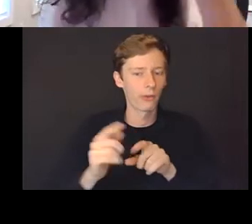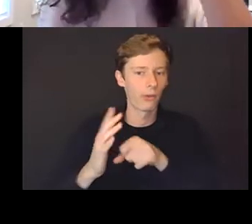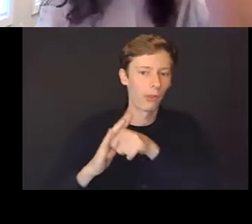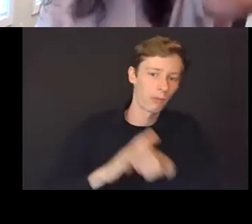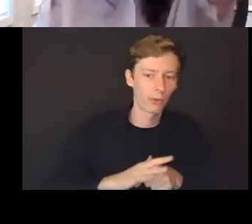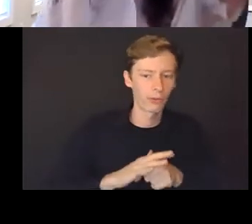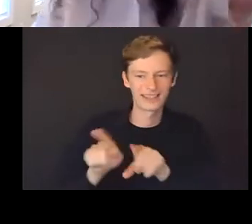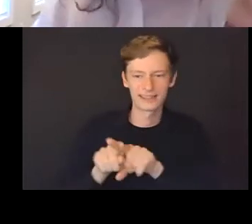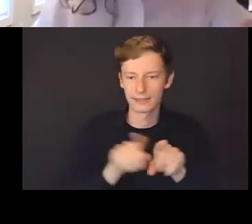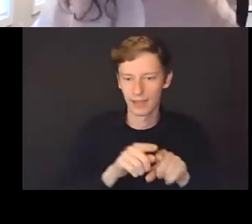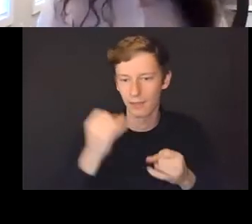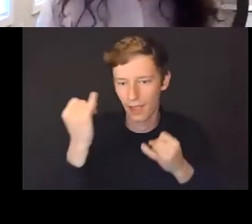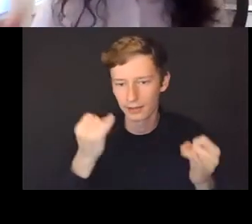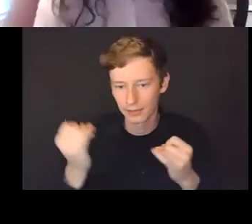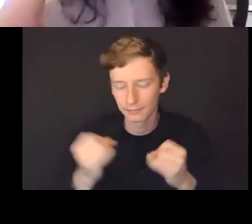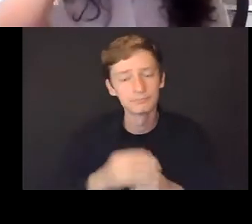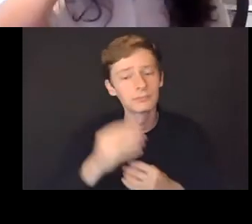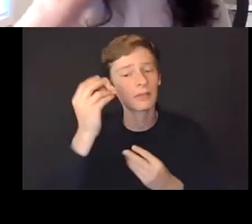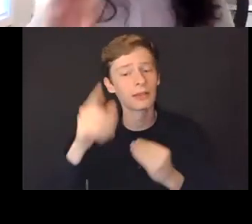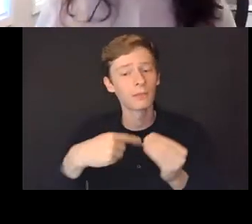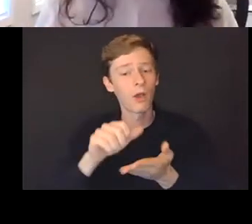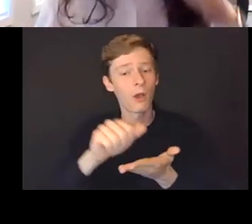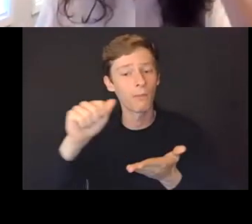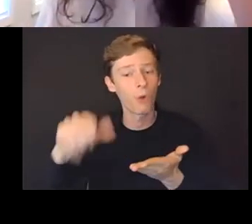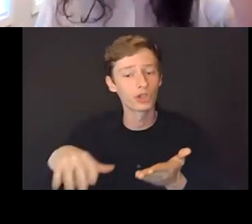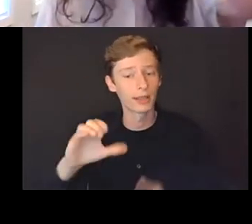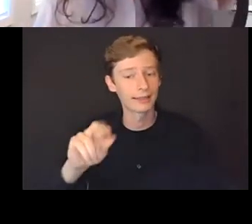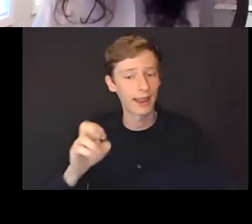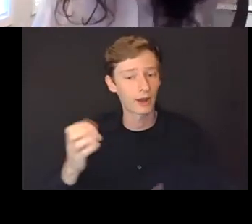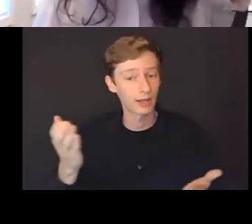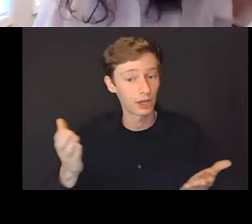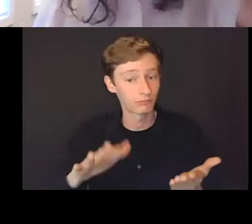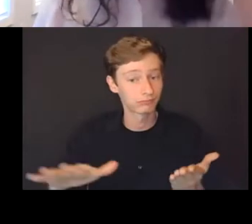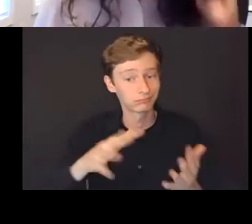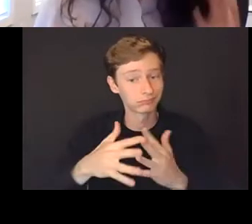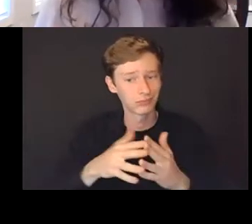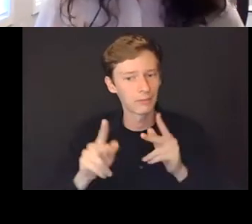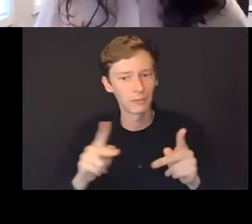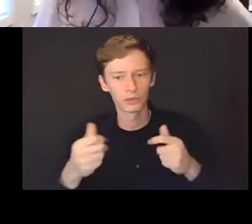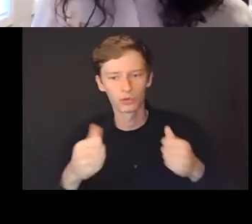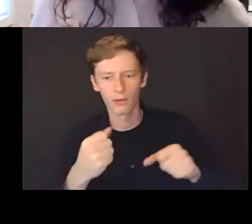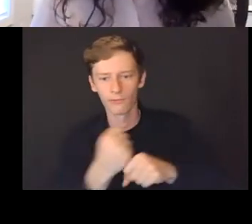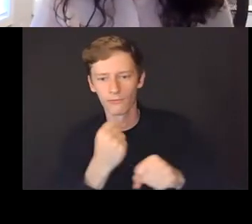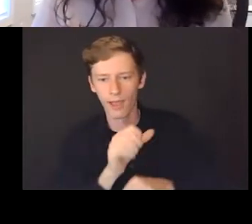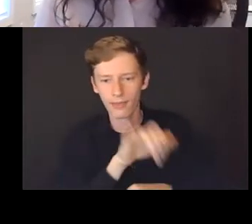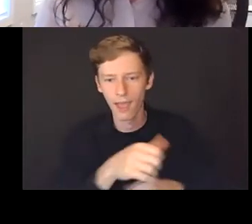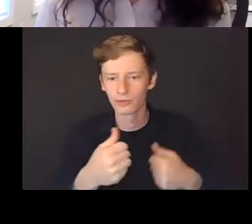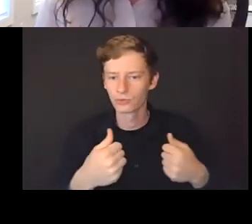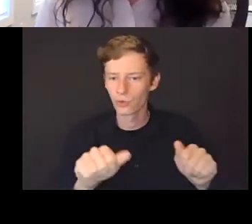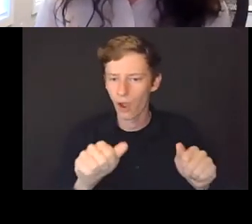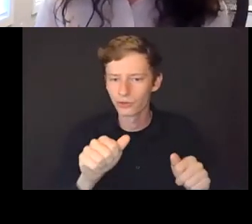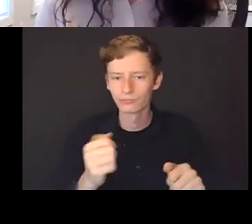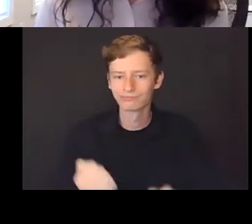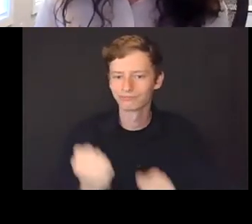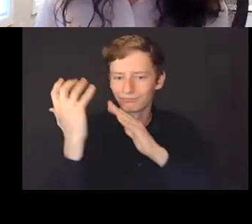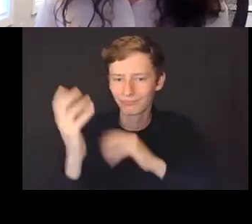with abortion care, in the country right now, folks trying to undermine that and overturn it. Those are the same tactics